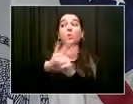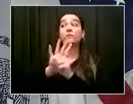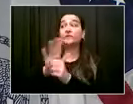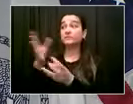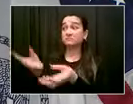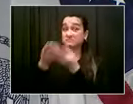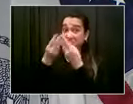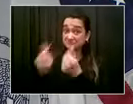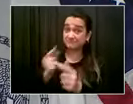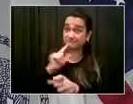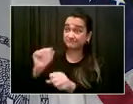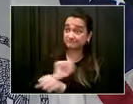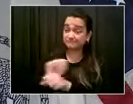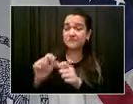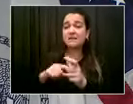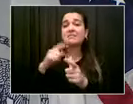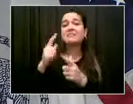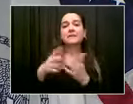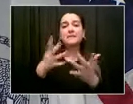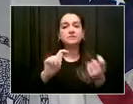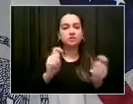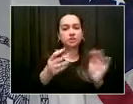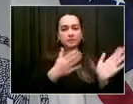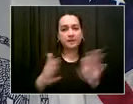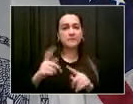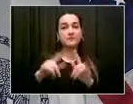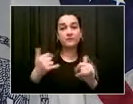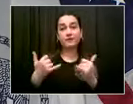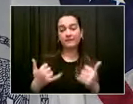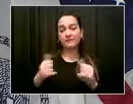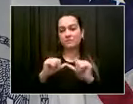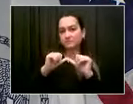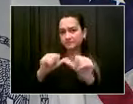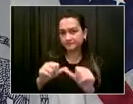to Andrew Siff from WNBC.